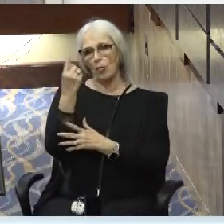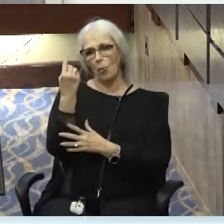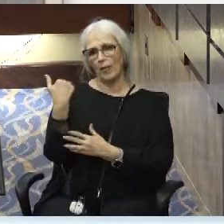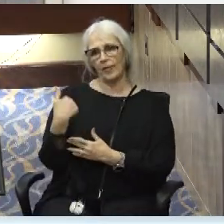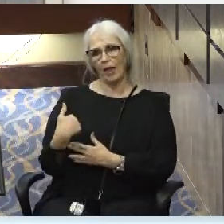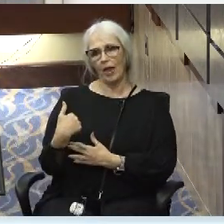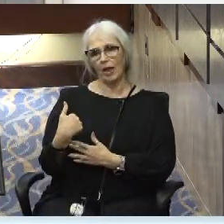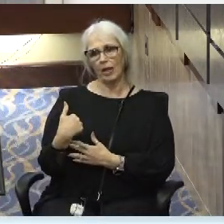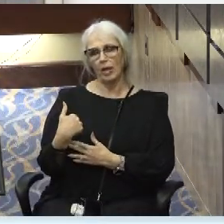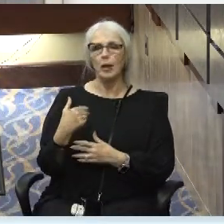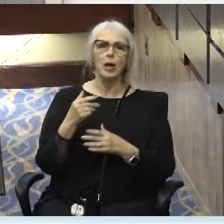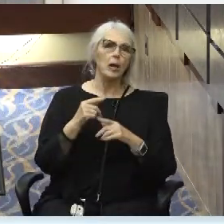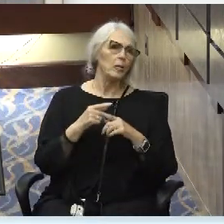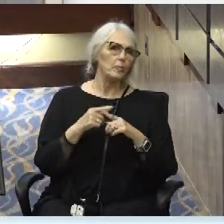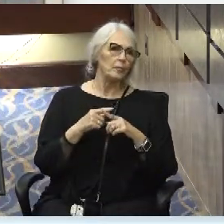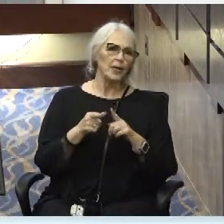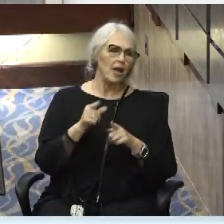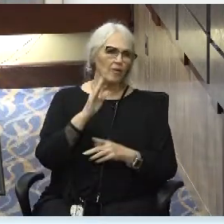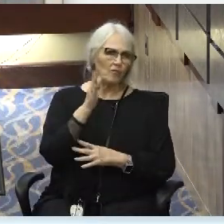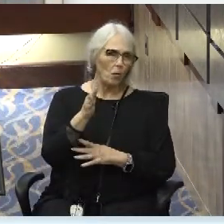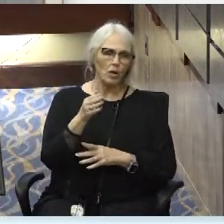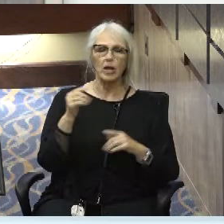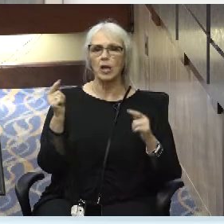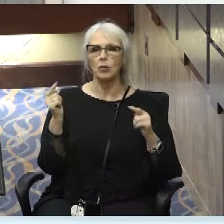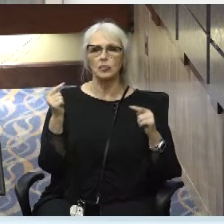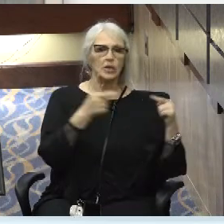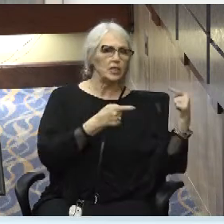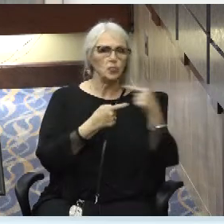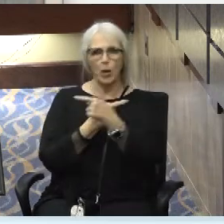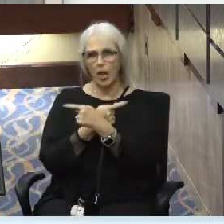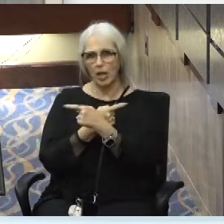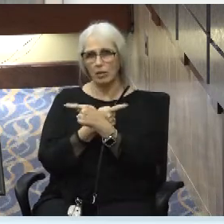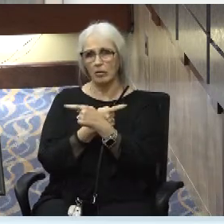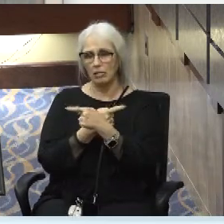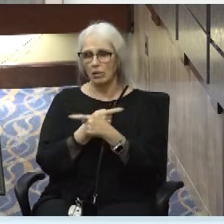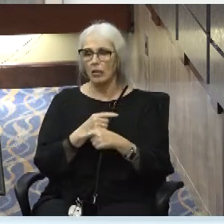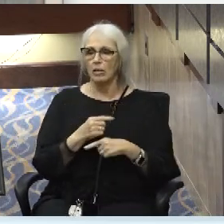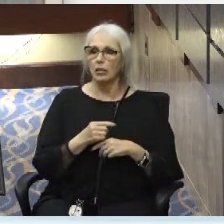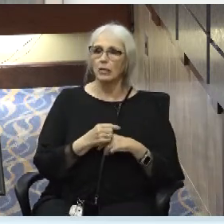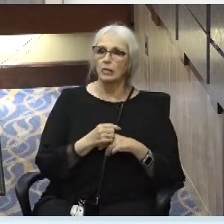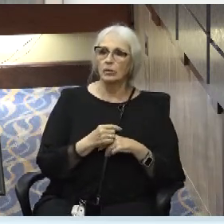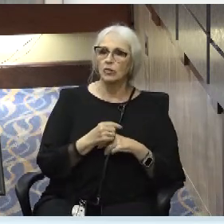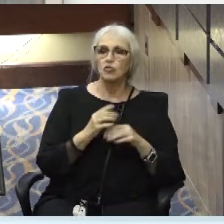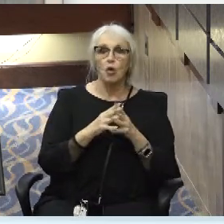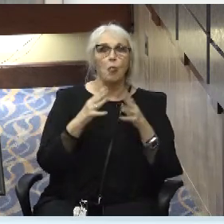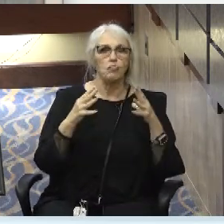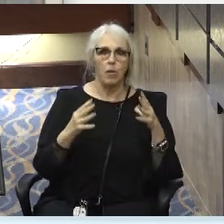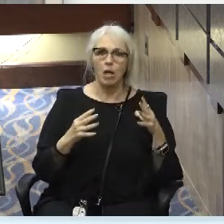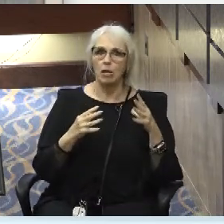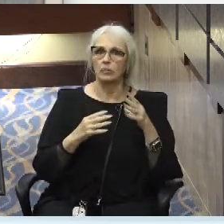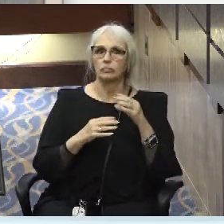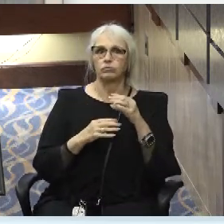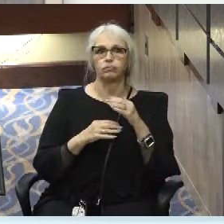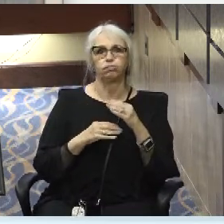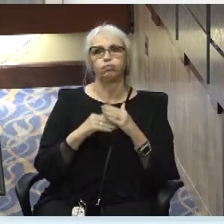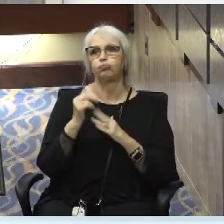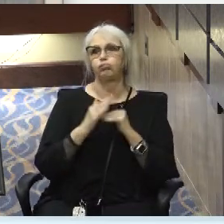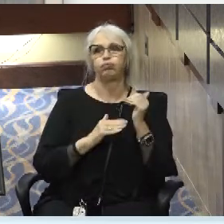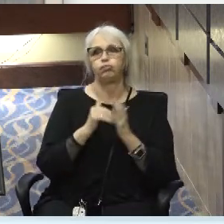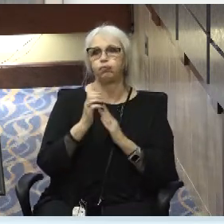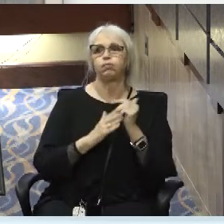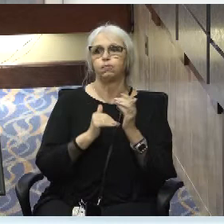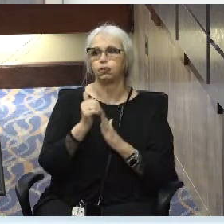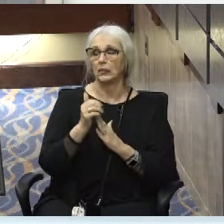but going each way. Okay, sure, sure, yeah. But there's so much construction going on, it's hard to say that